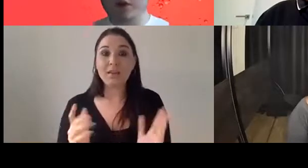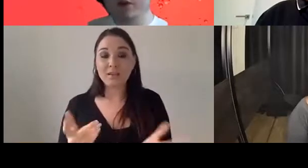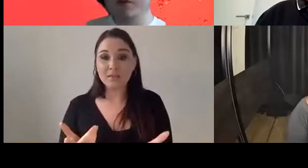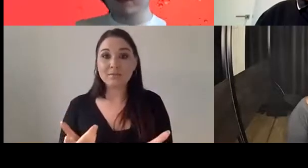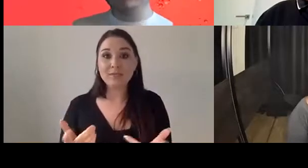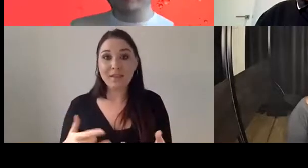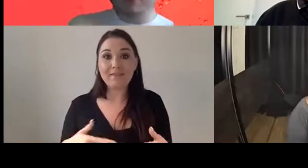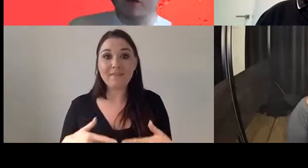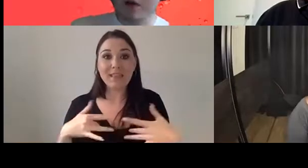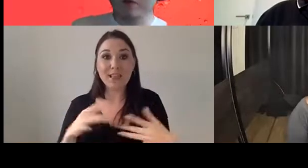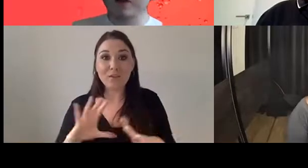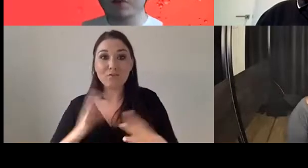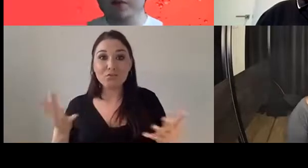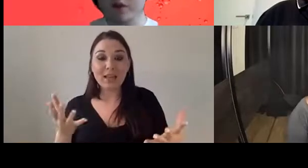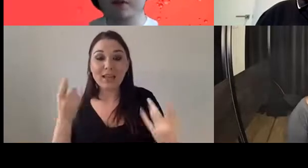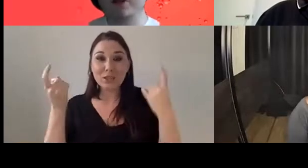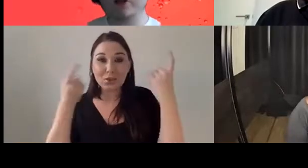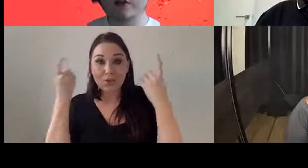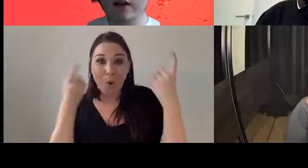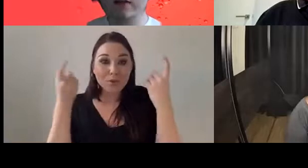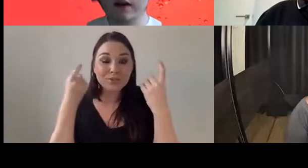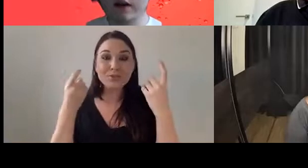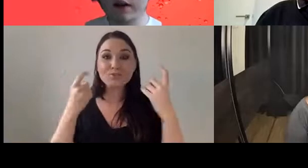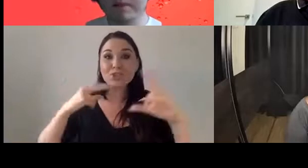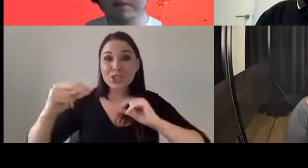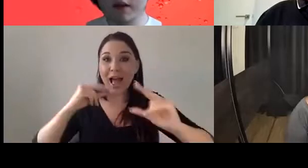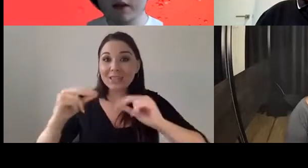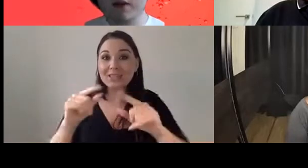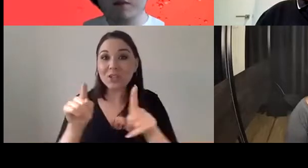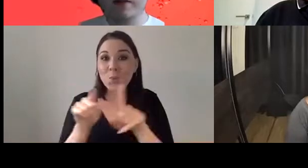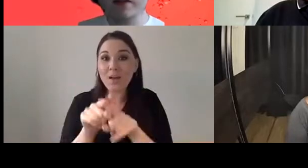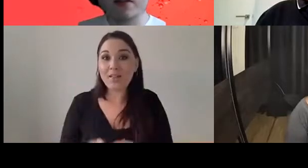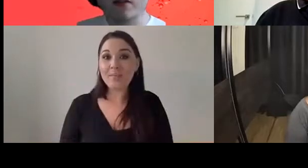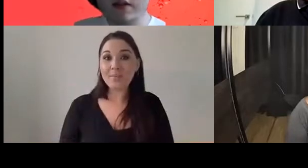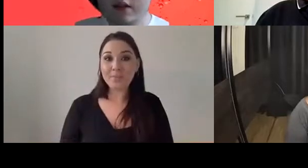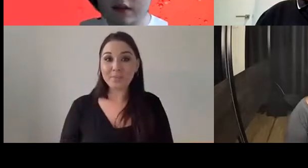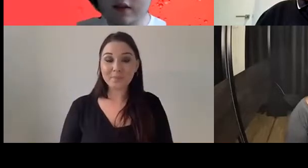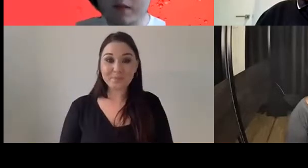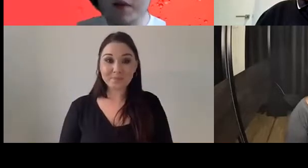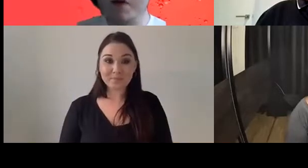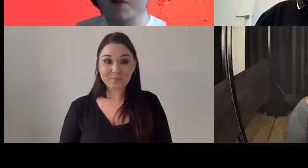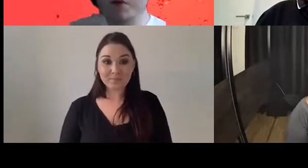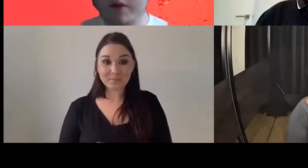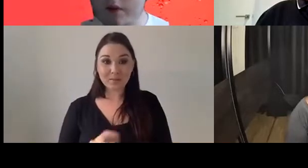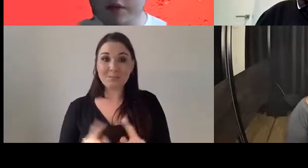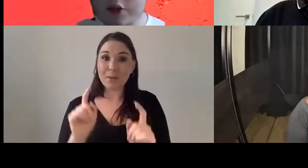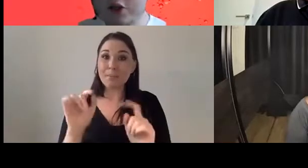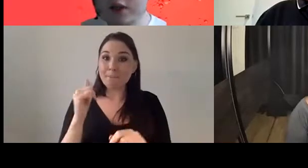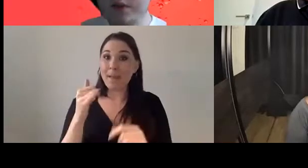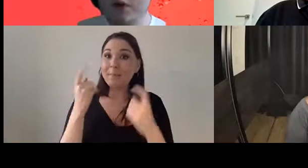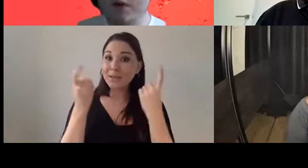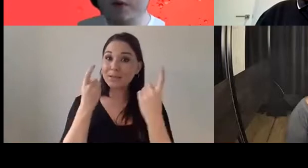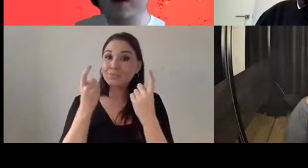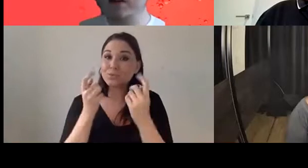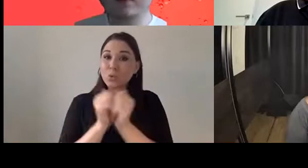put your thoughts into the chat as well. Maybe we can open a conversation on that. But yeah, certainly I think that maybe it might be worth a conversation.